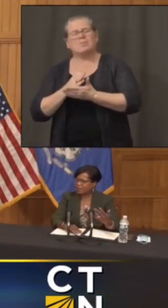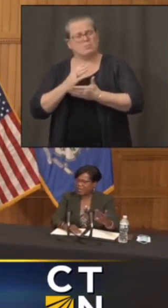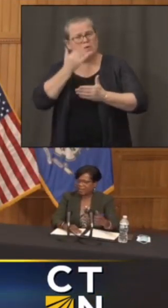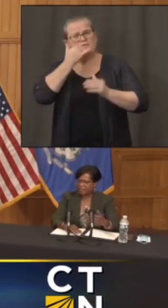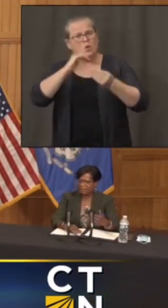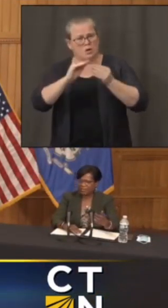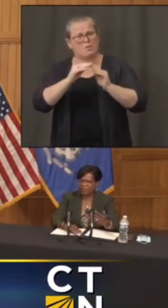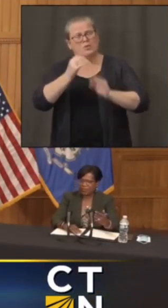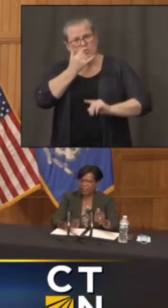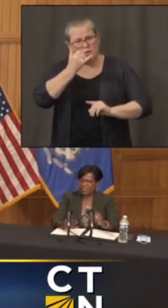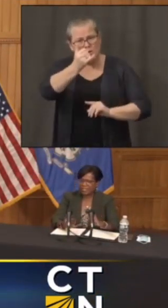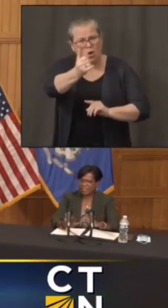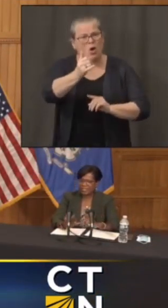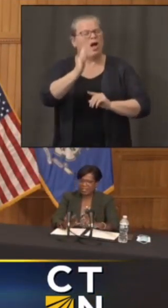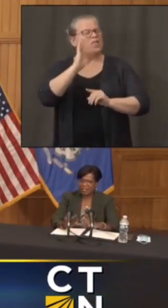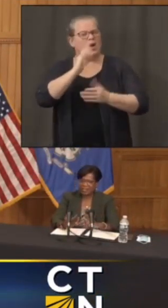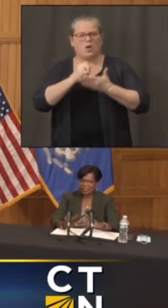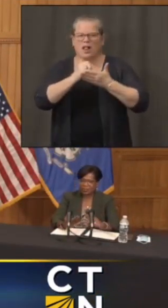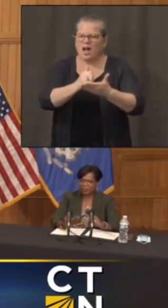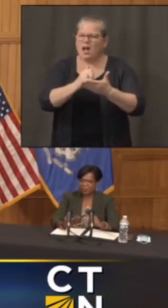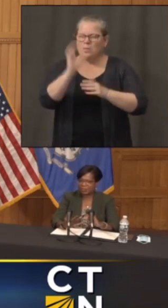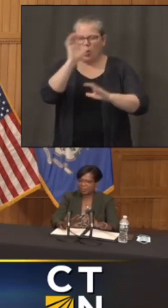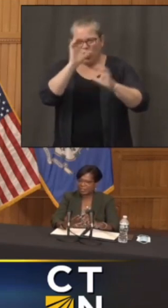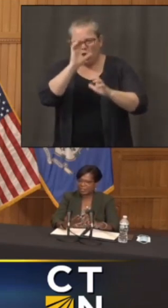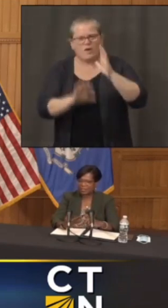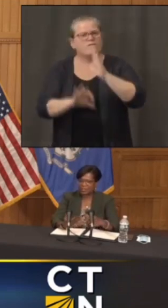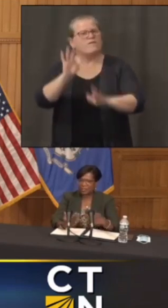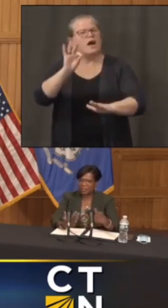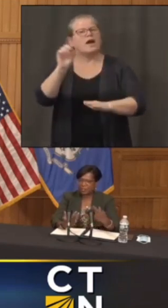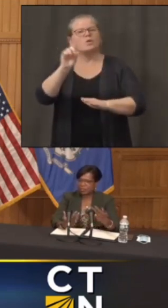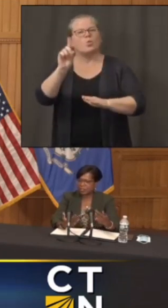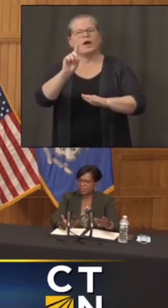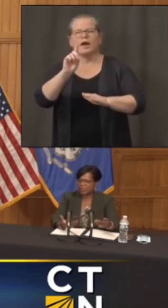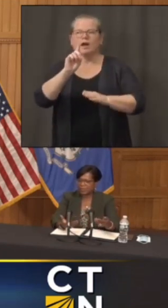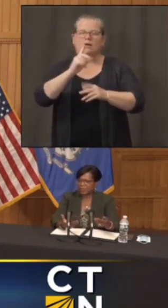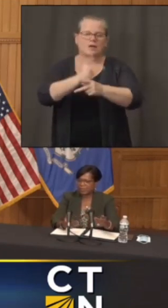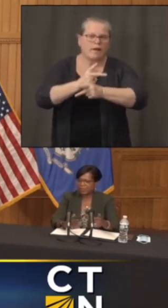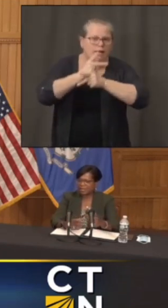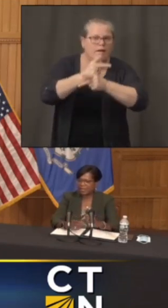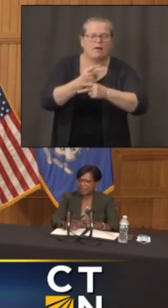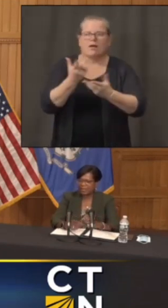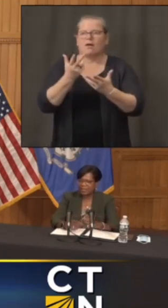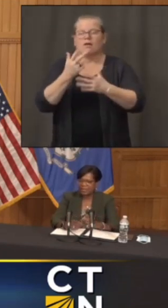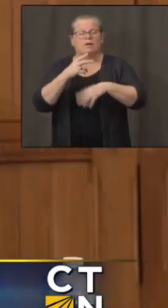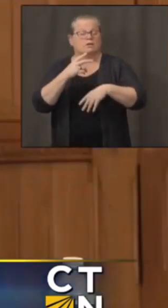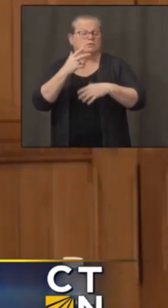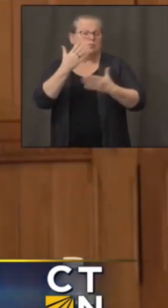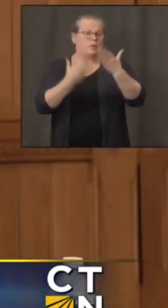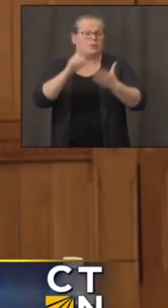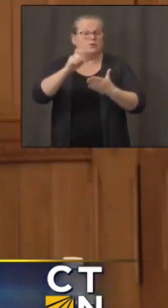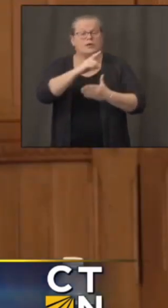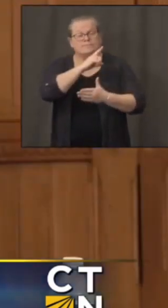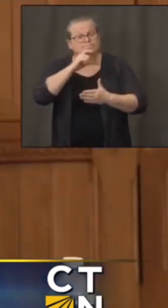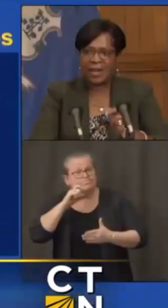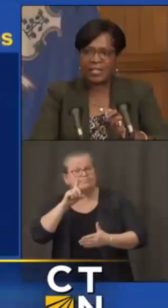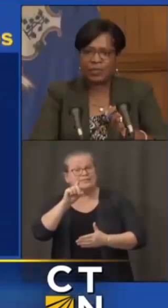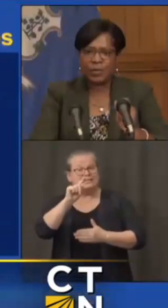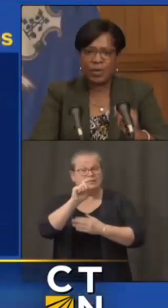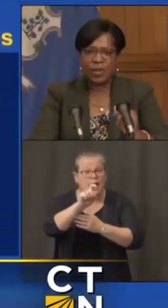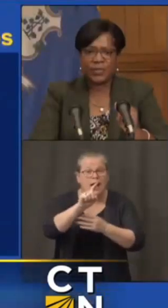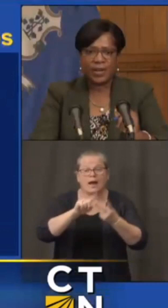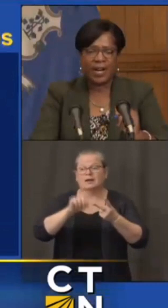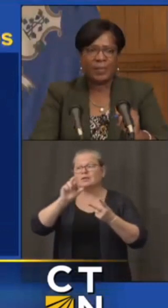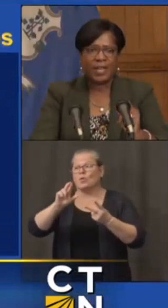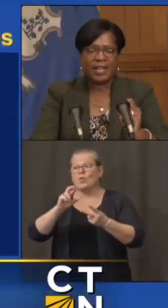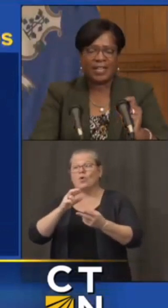appropriate level of care. So whether they need detox or residential or some other level of care. The thing about the line is we